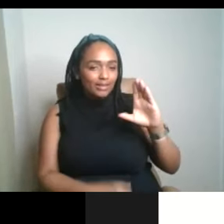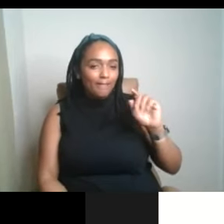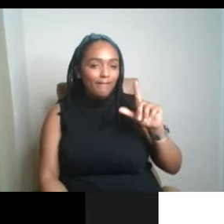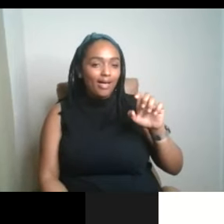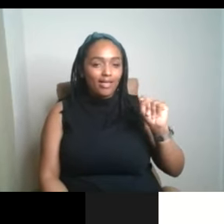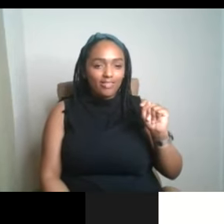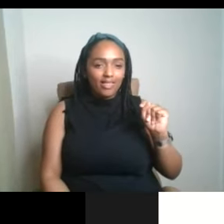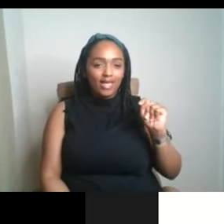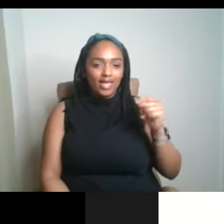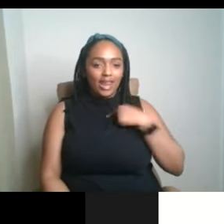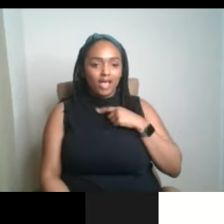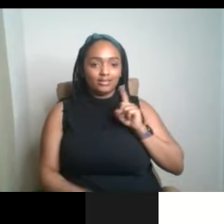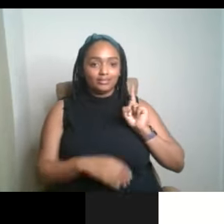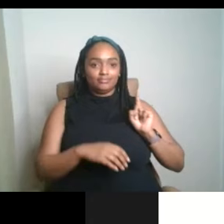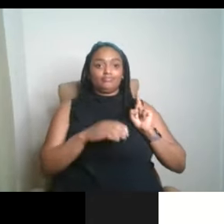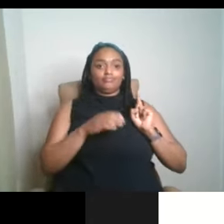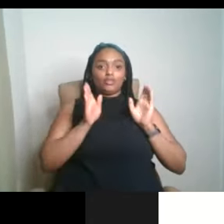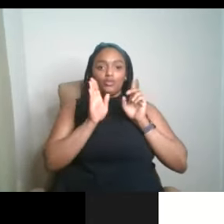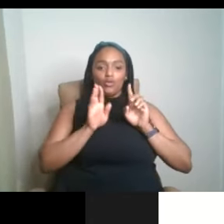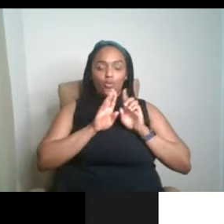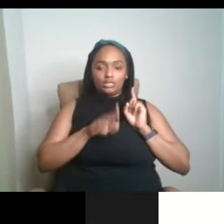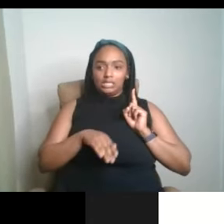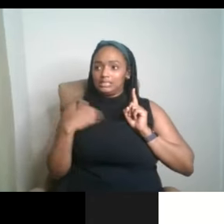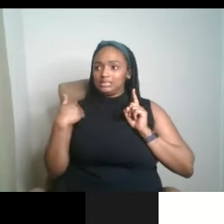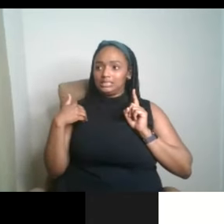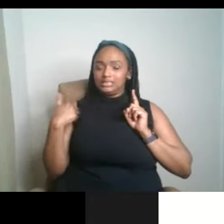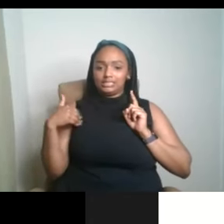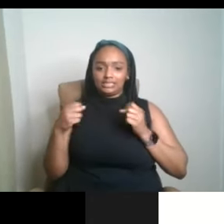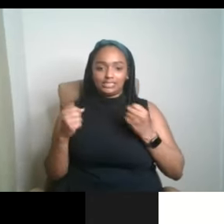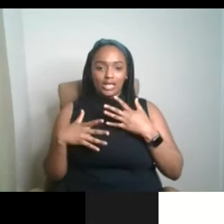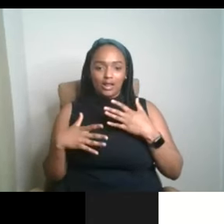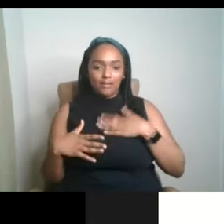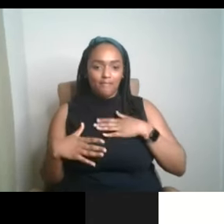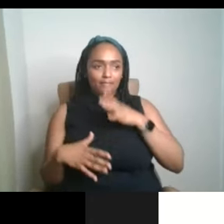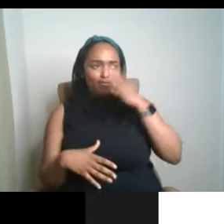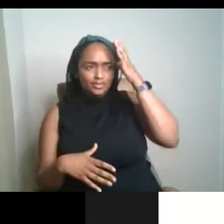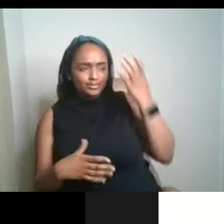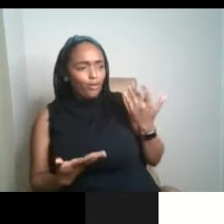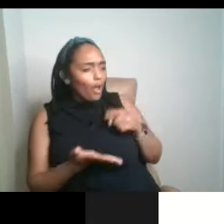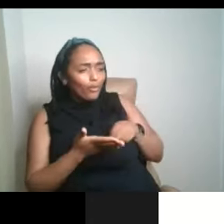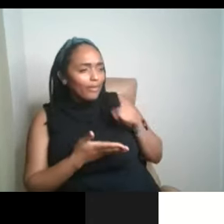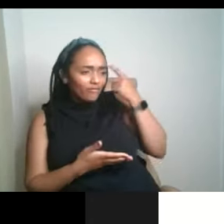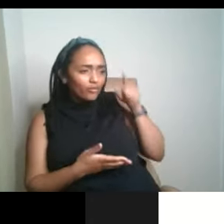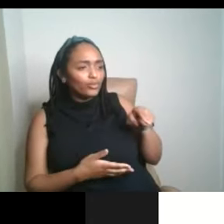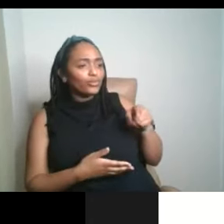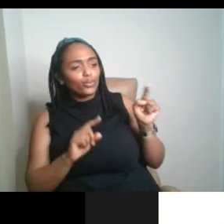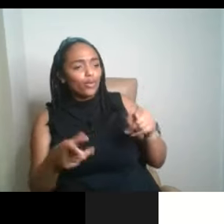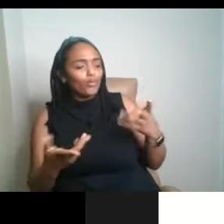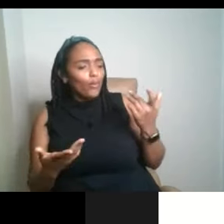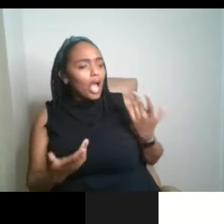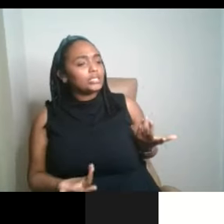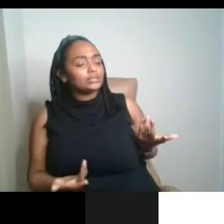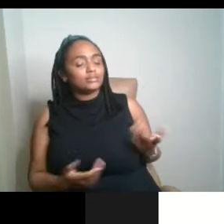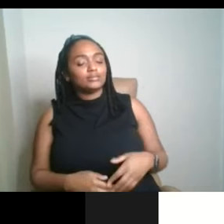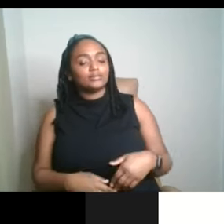why are we paying for this? And so then I'm just a very shy person. And I still am. I'm less